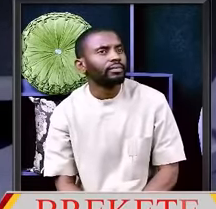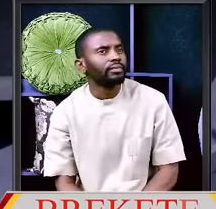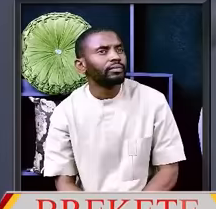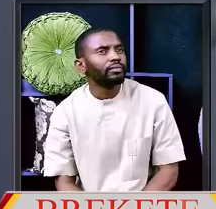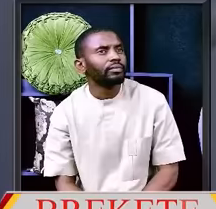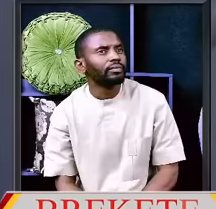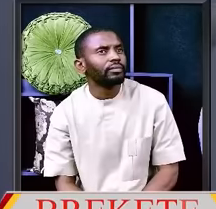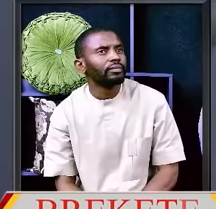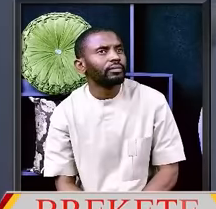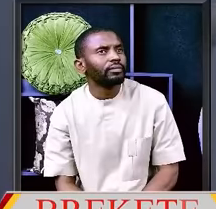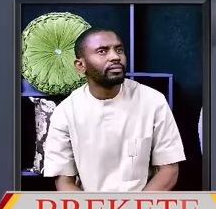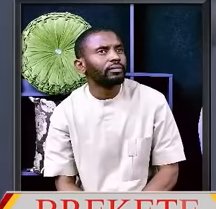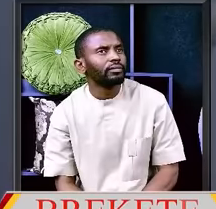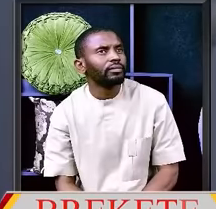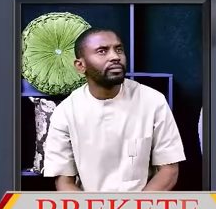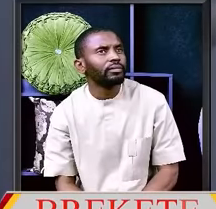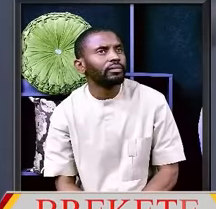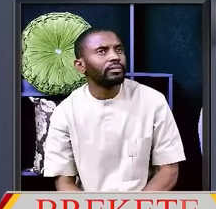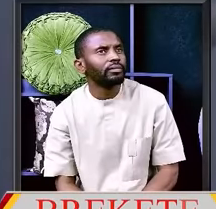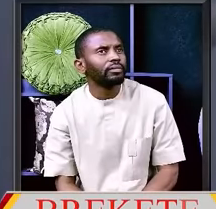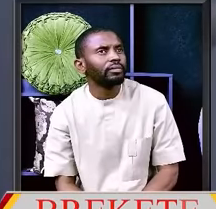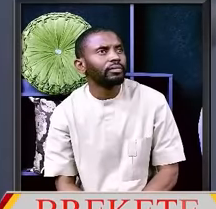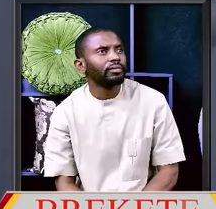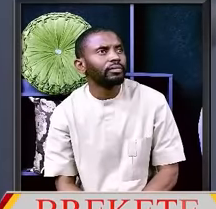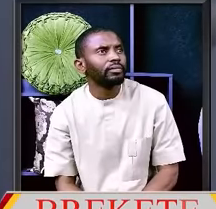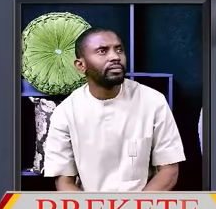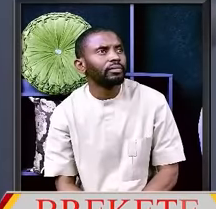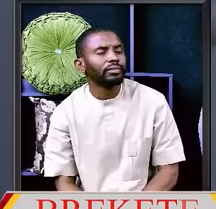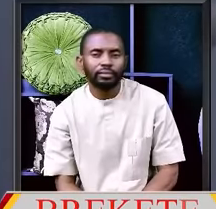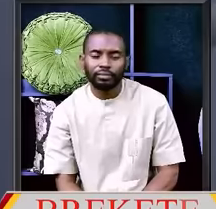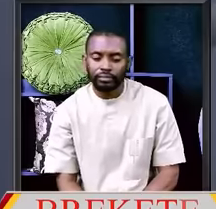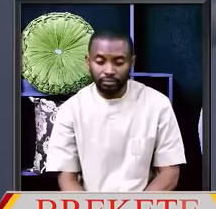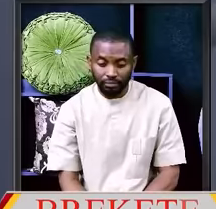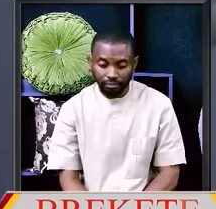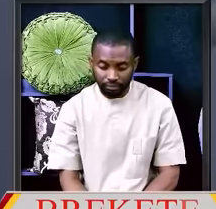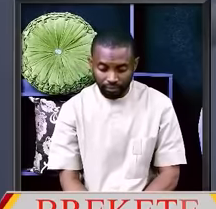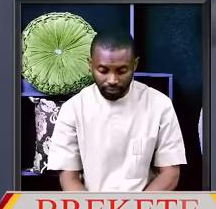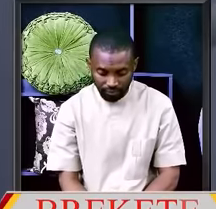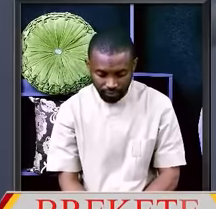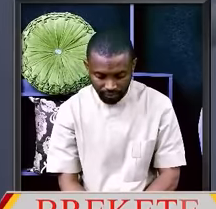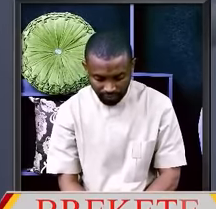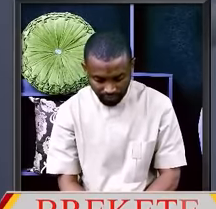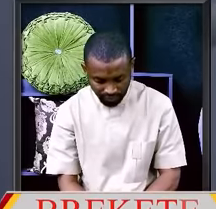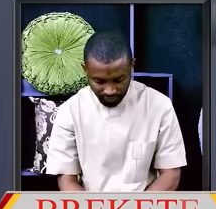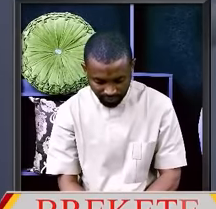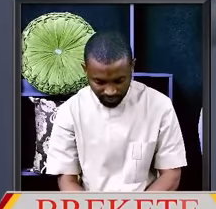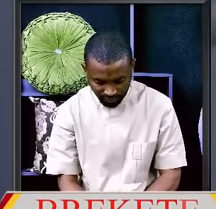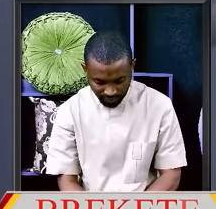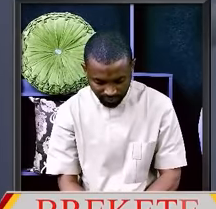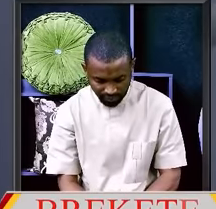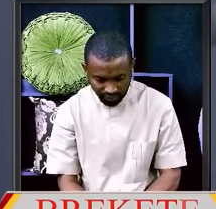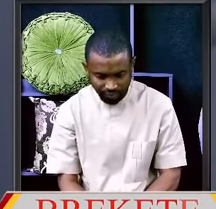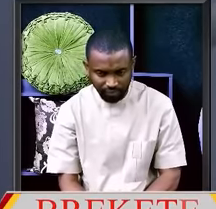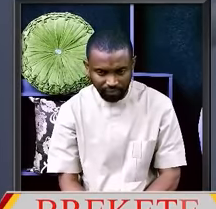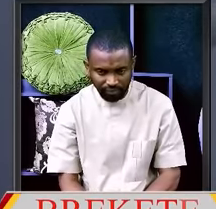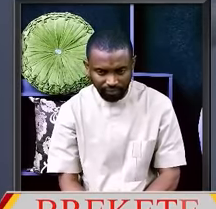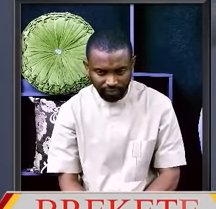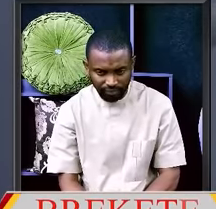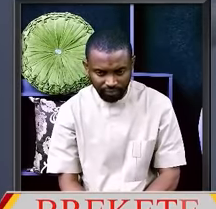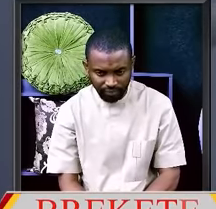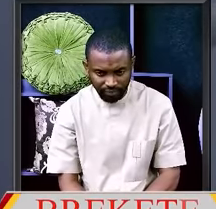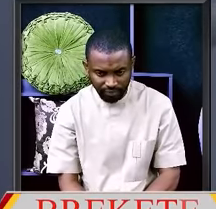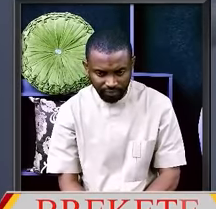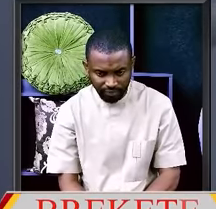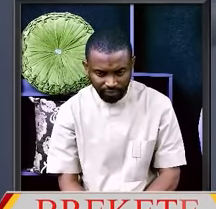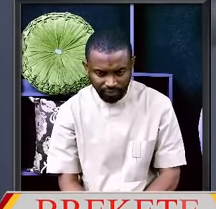conversation for telephone, when I go all this MTA office, I want conversation for all the phone. And number two, as